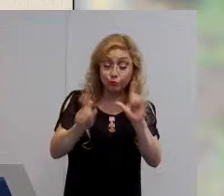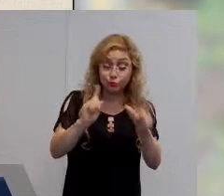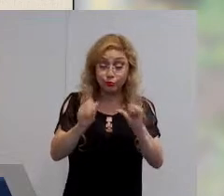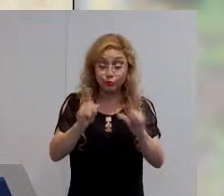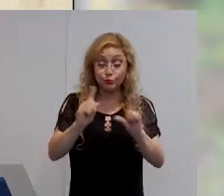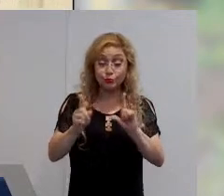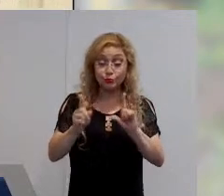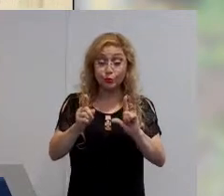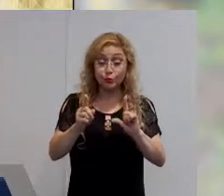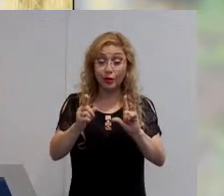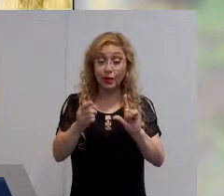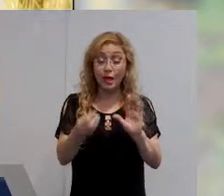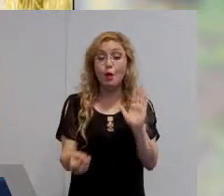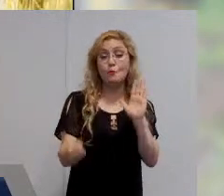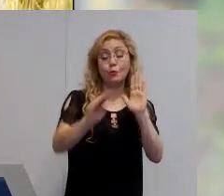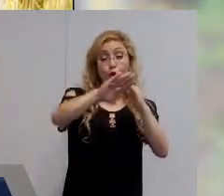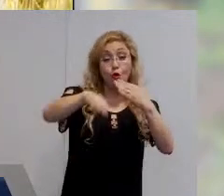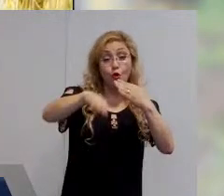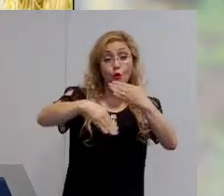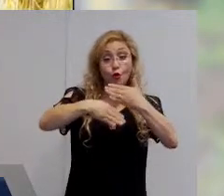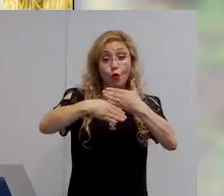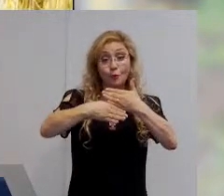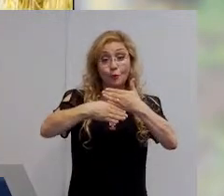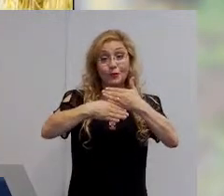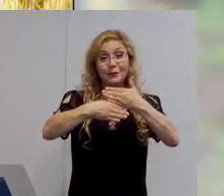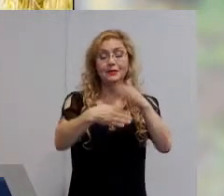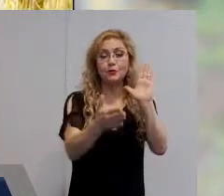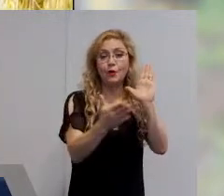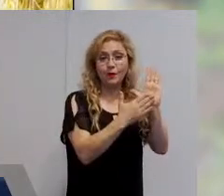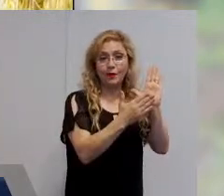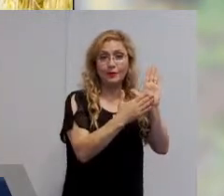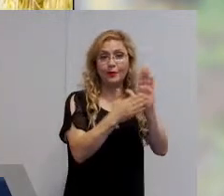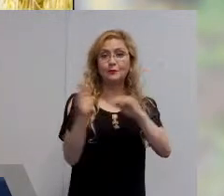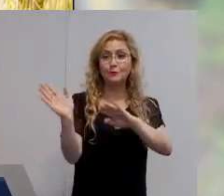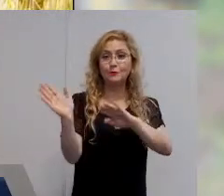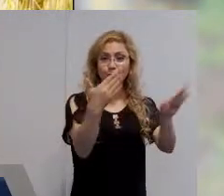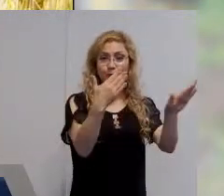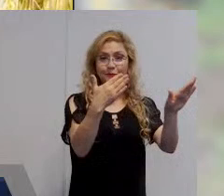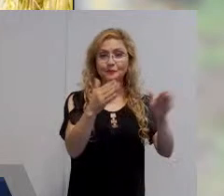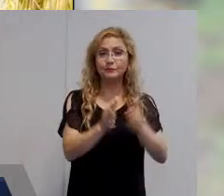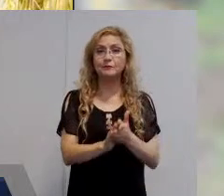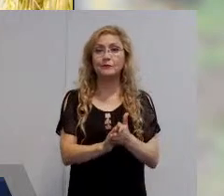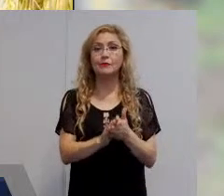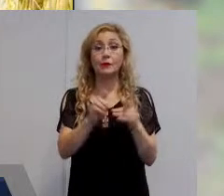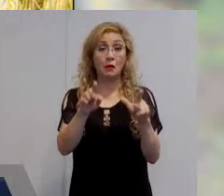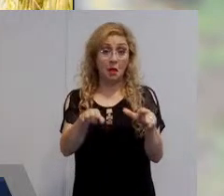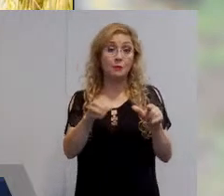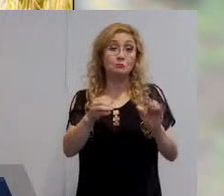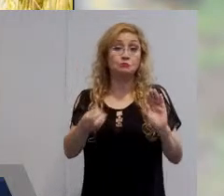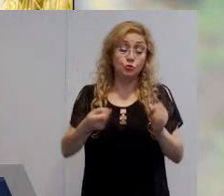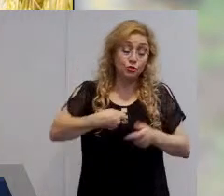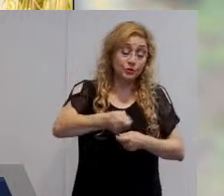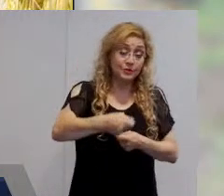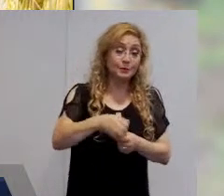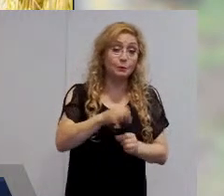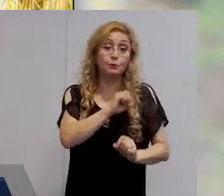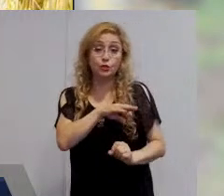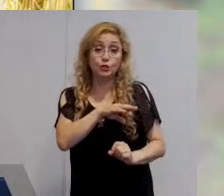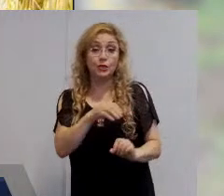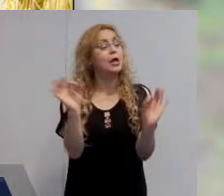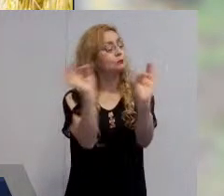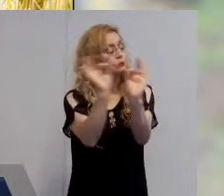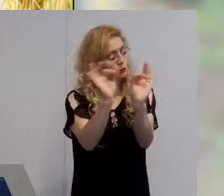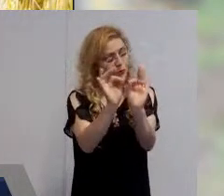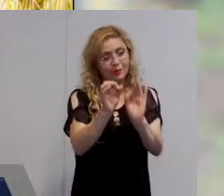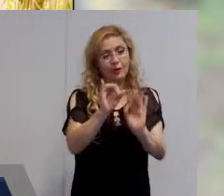savings, logistic, supplementation, implementation of treaties. There we have. So for Chile, we have applied